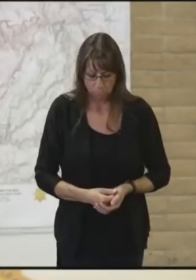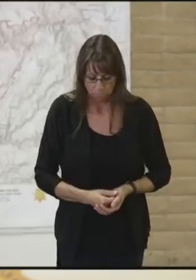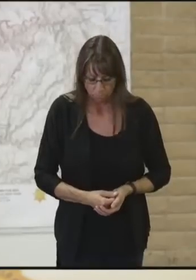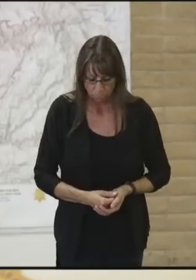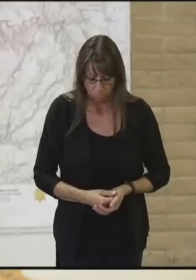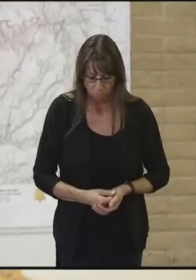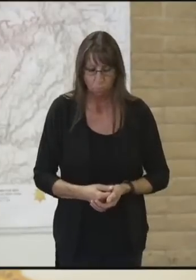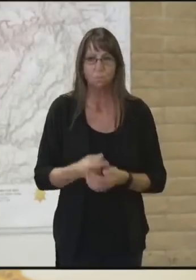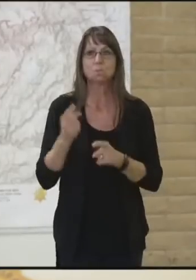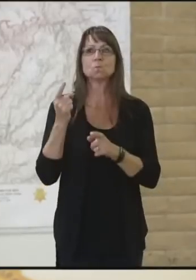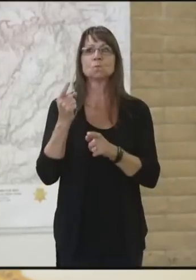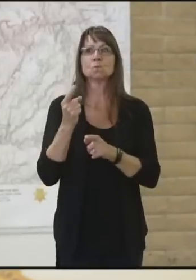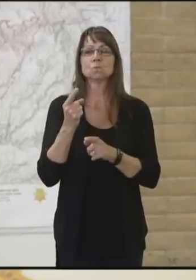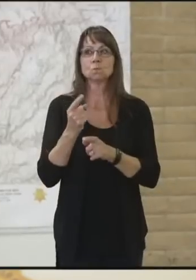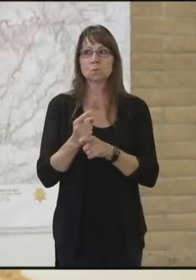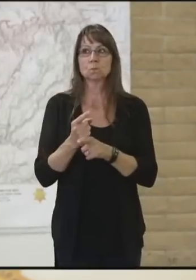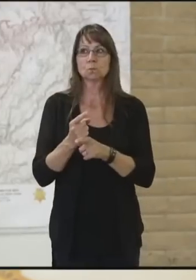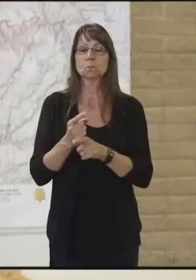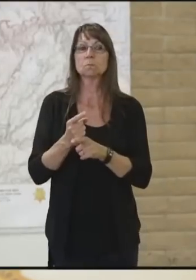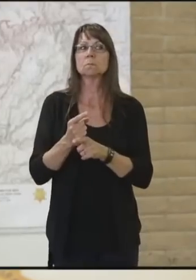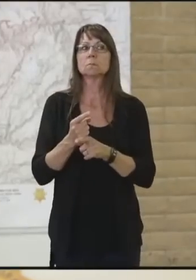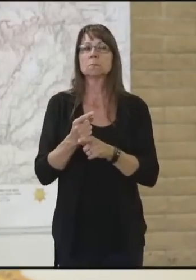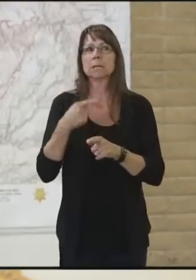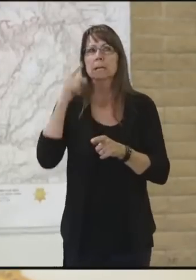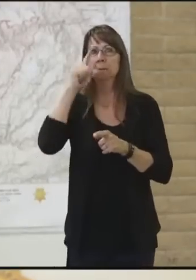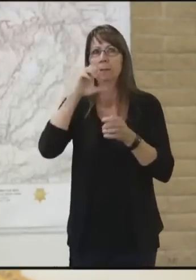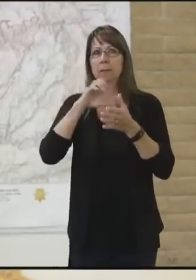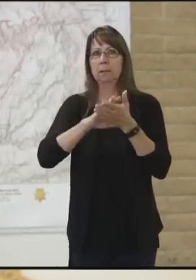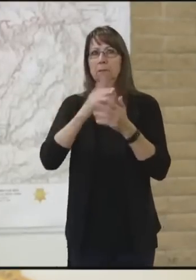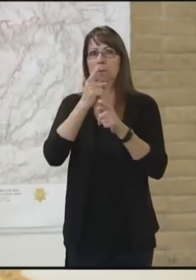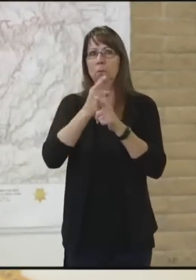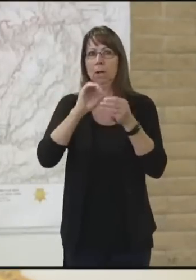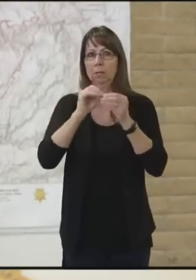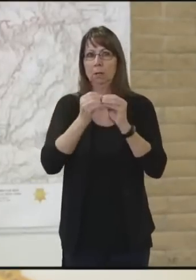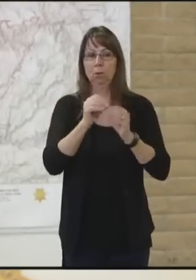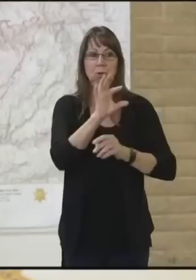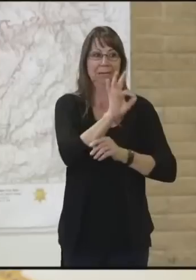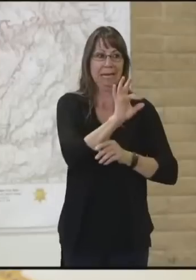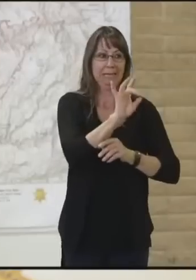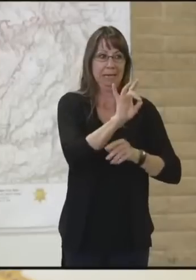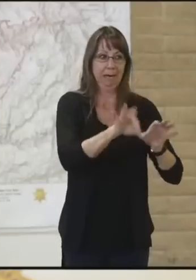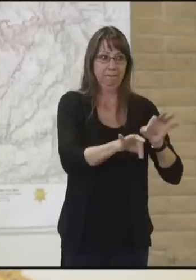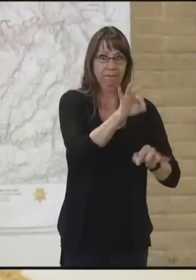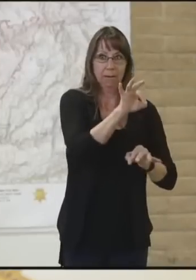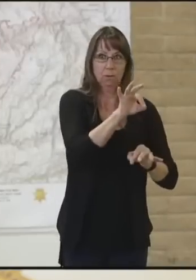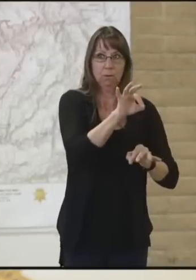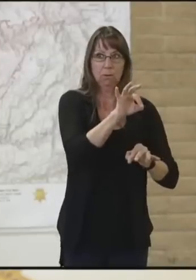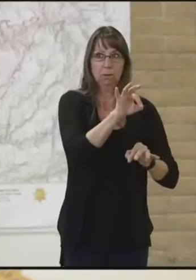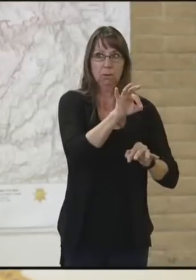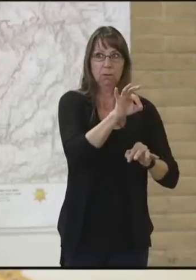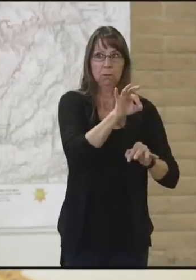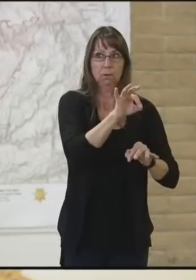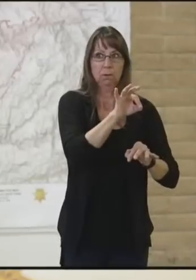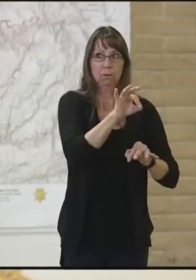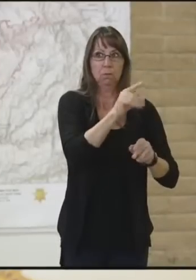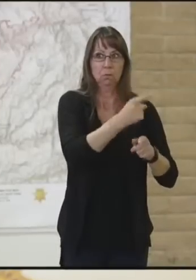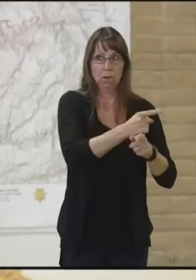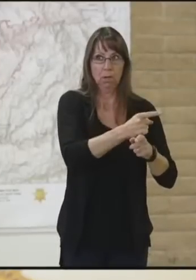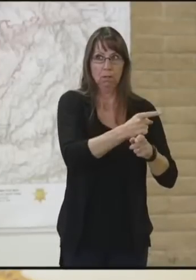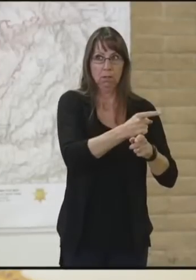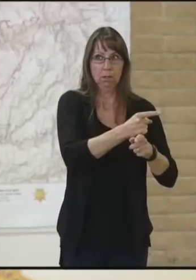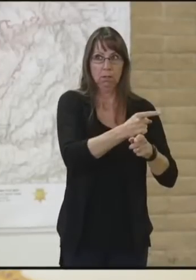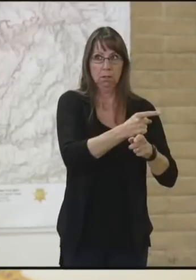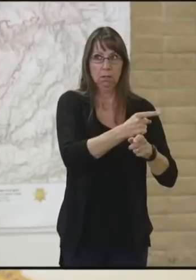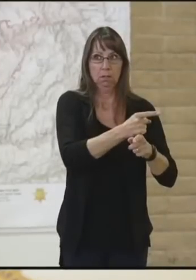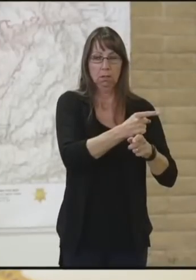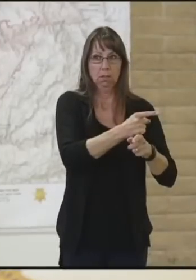that's right. 90, I believe the correct number is 98 people were located. Or 90, I'm sorry, 98, right, located.